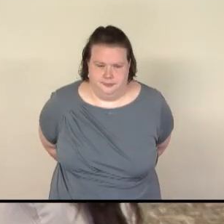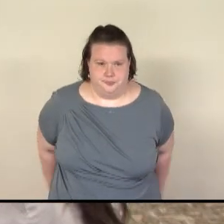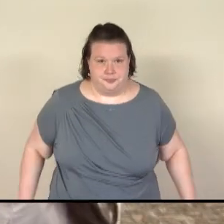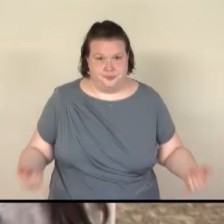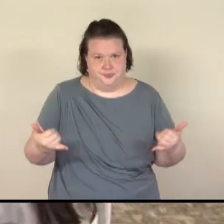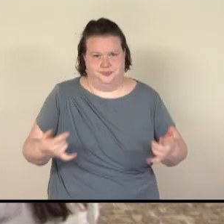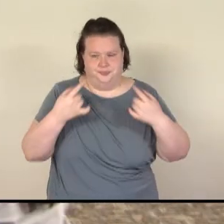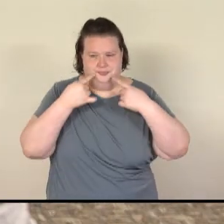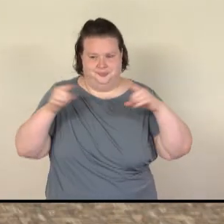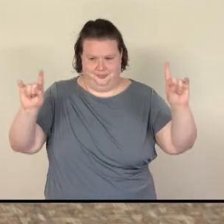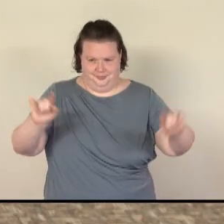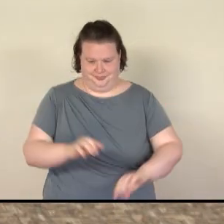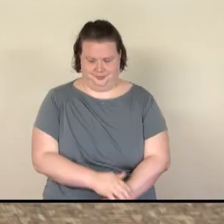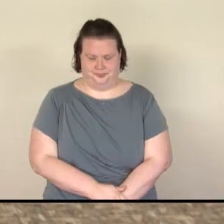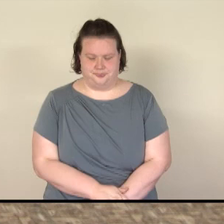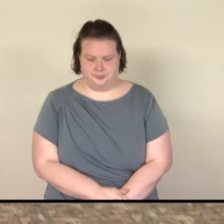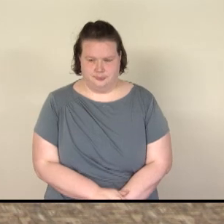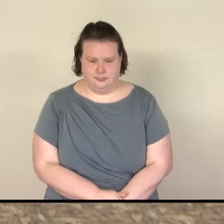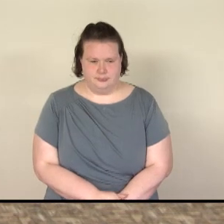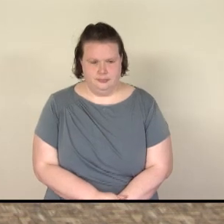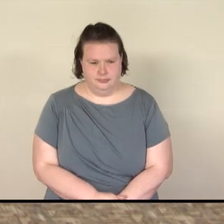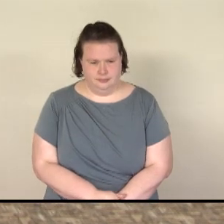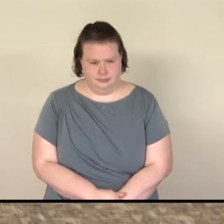And now we'll move to announcements.